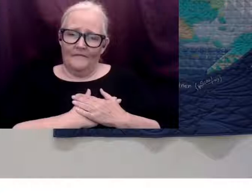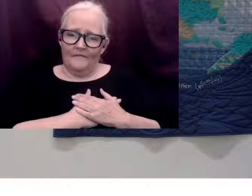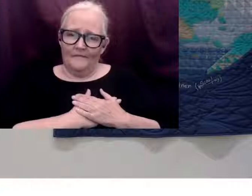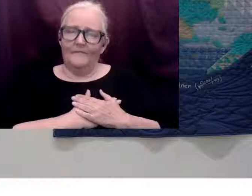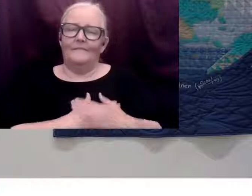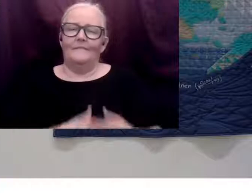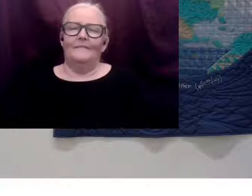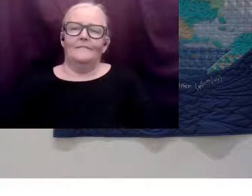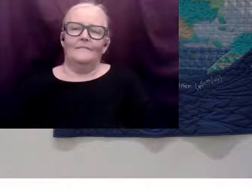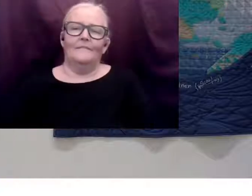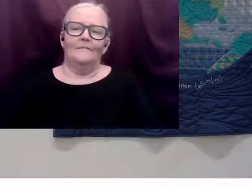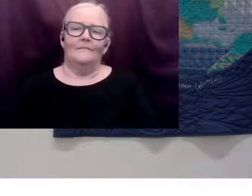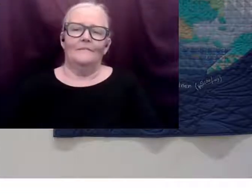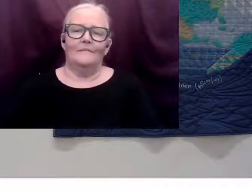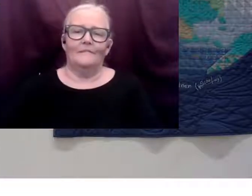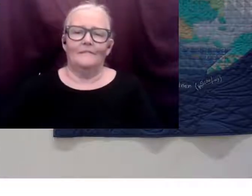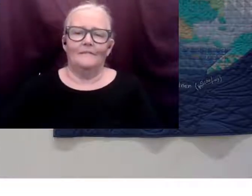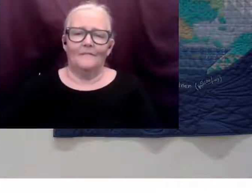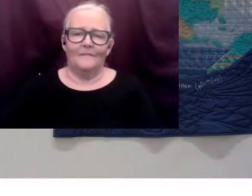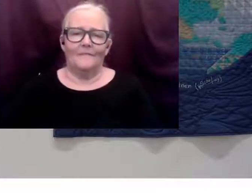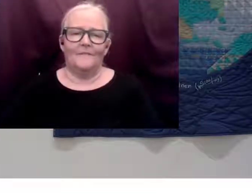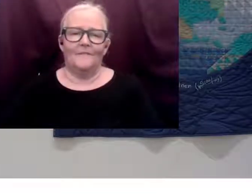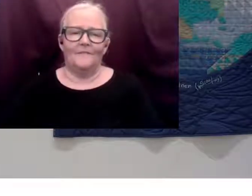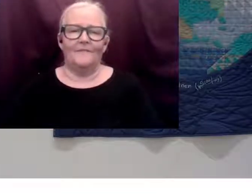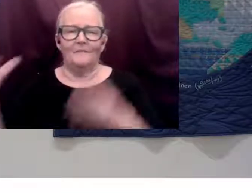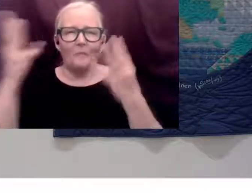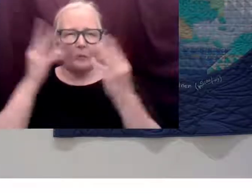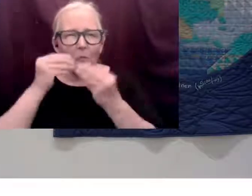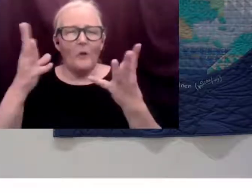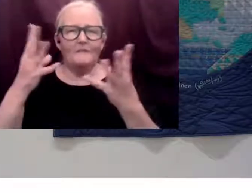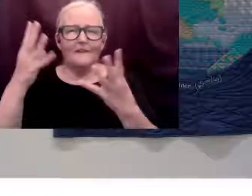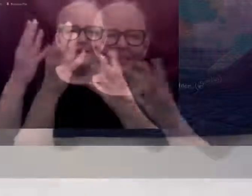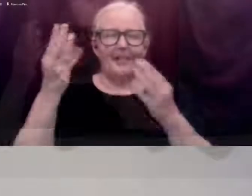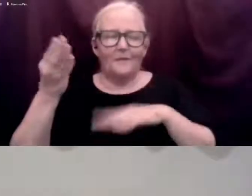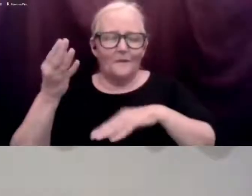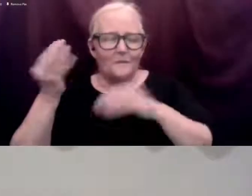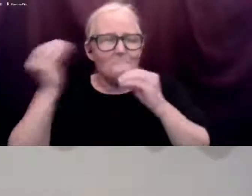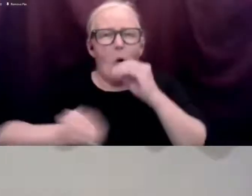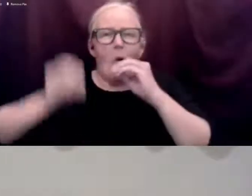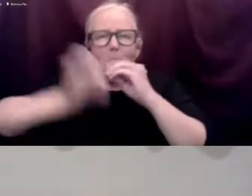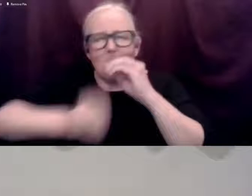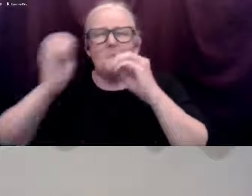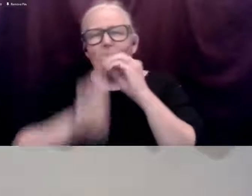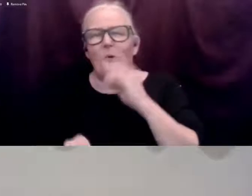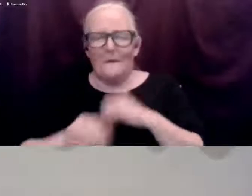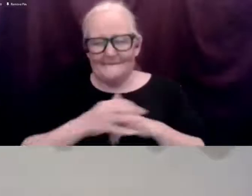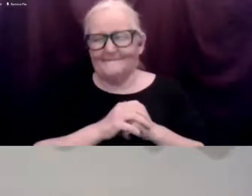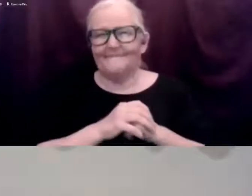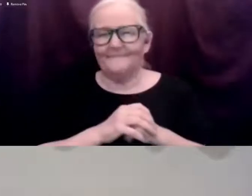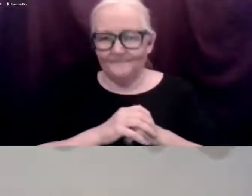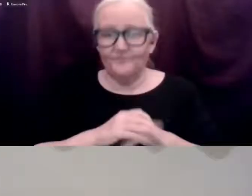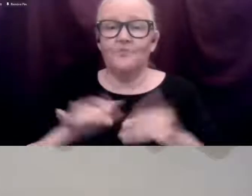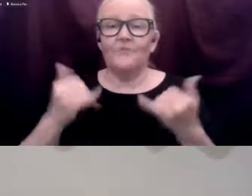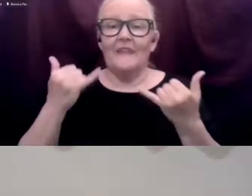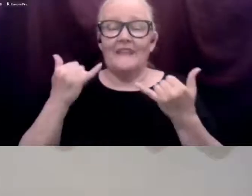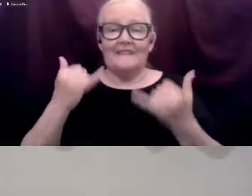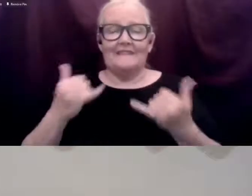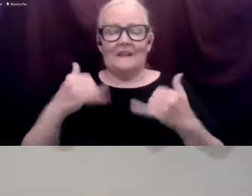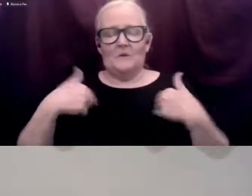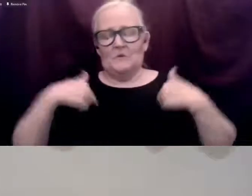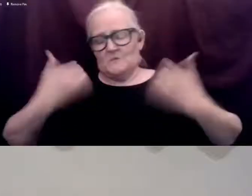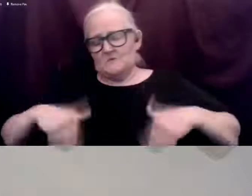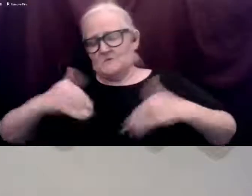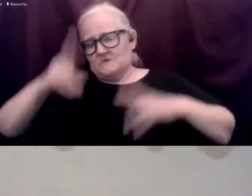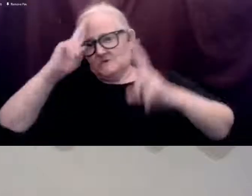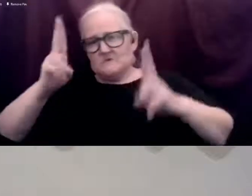Beautiful, getting more beautiful all the time. So, today it is my great honor to say